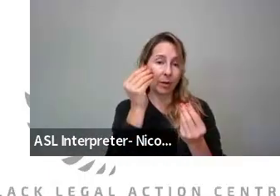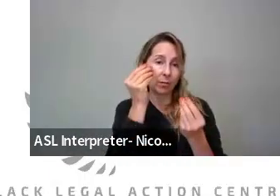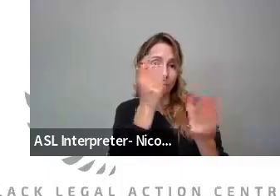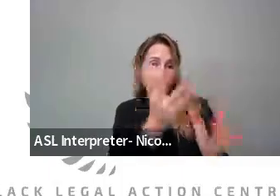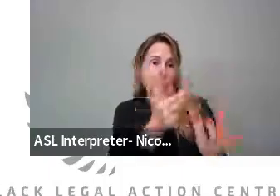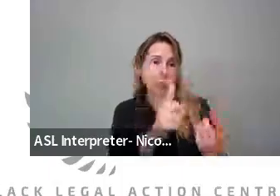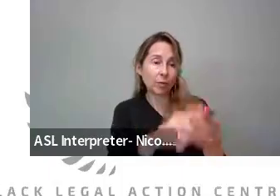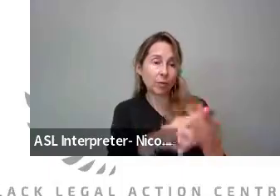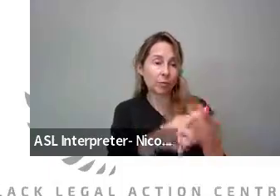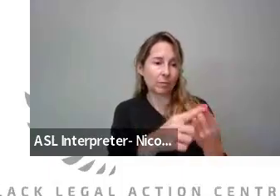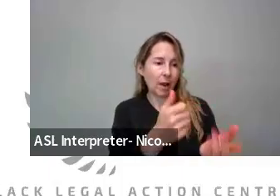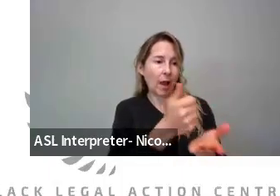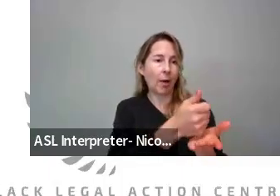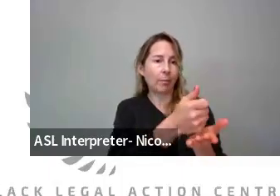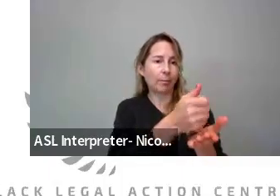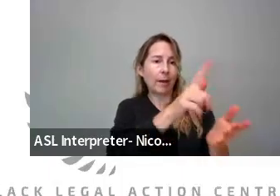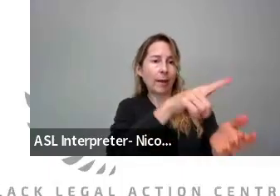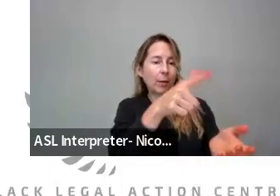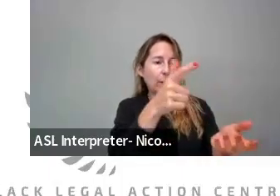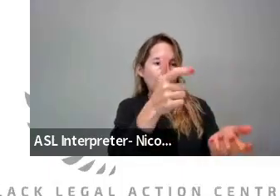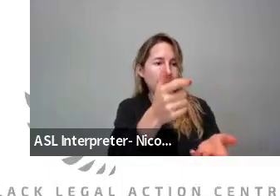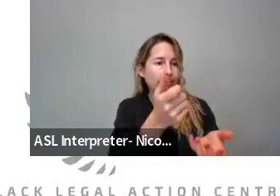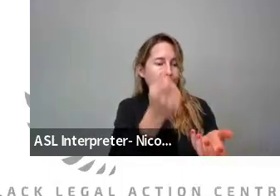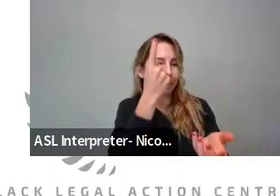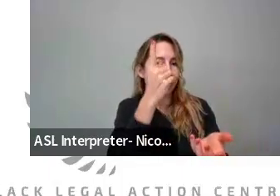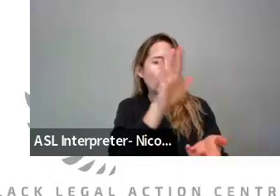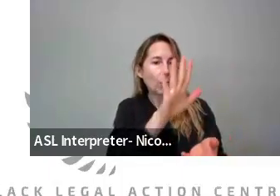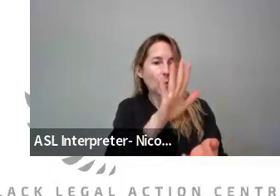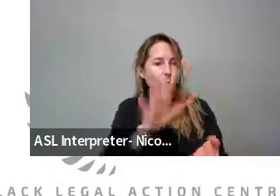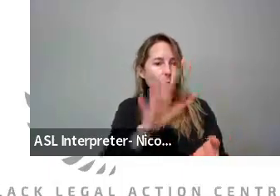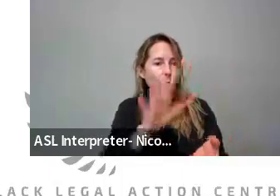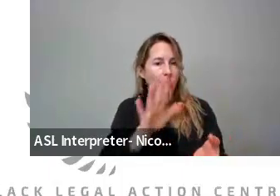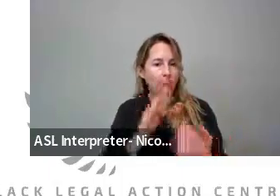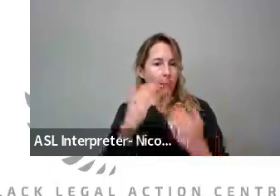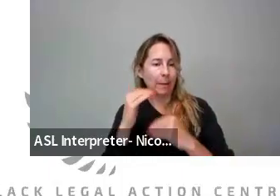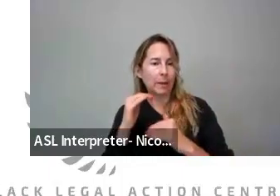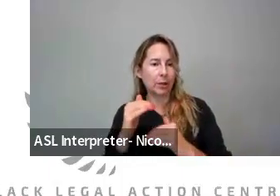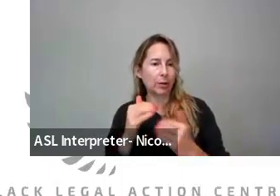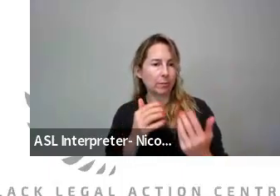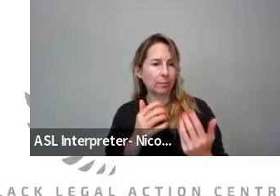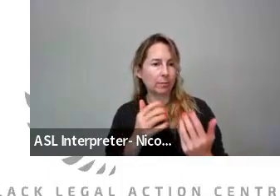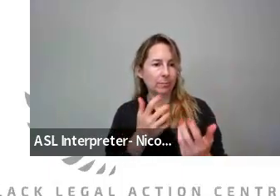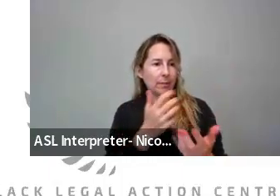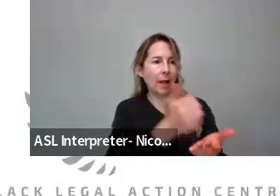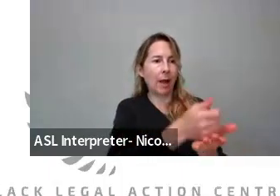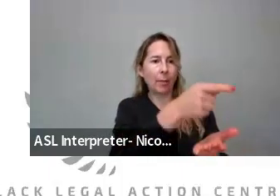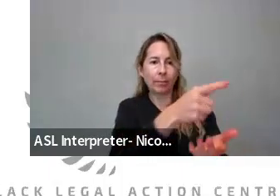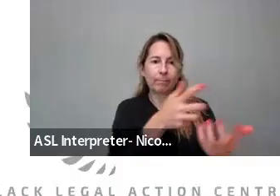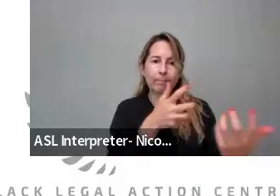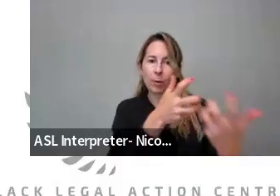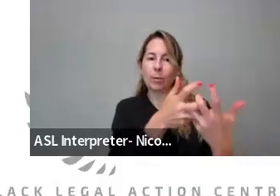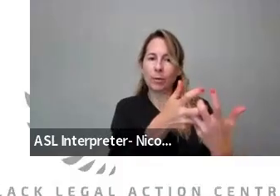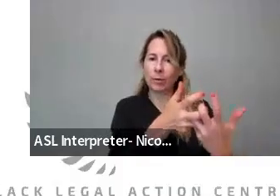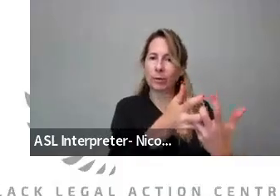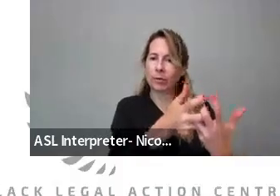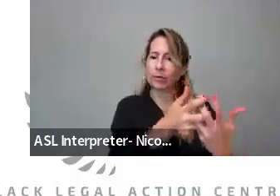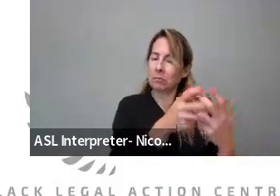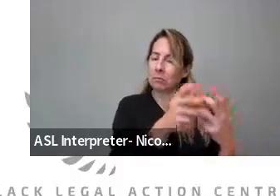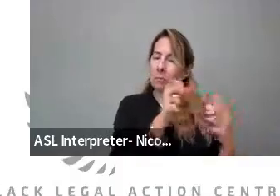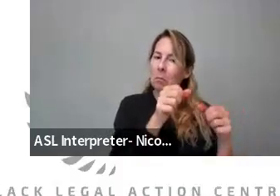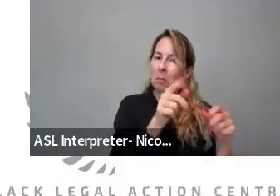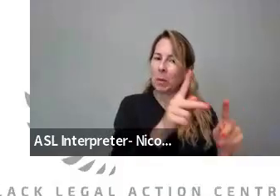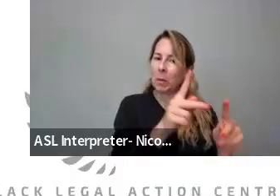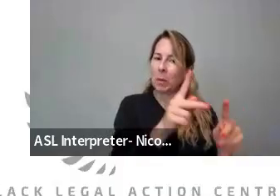to how you will overcome the barriers based on the disability and the limitations, the landlord can